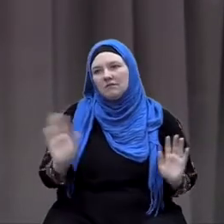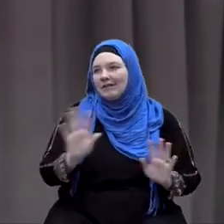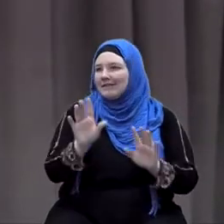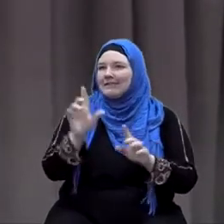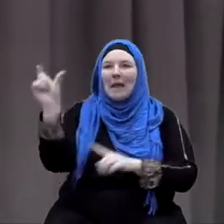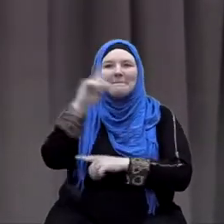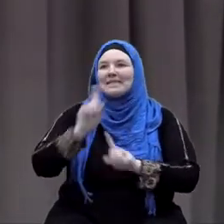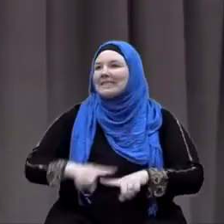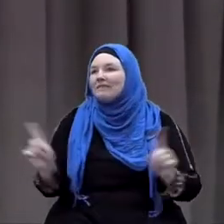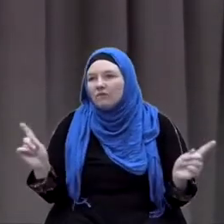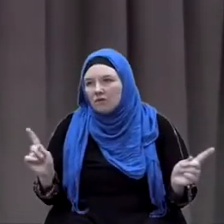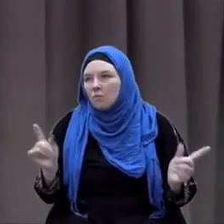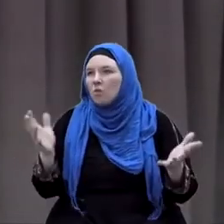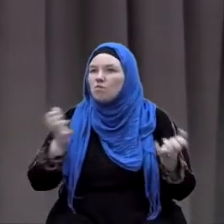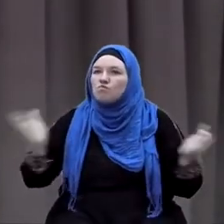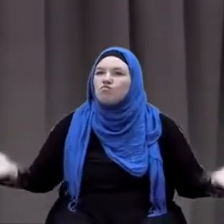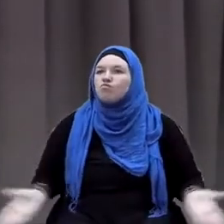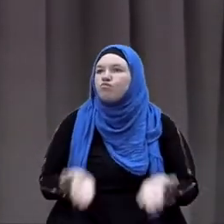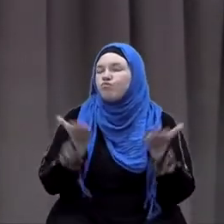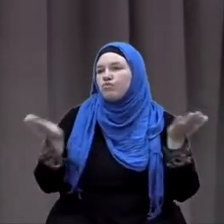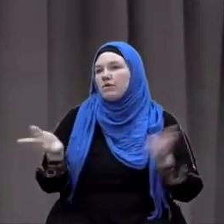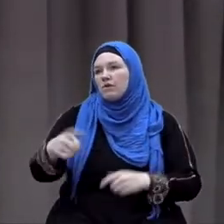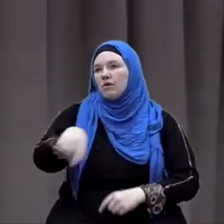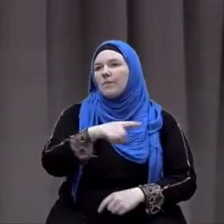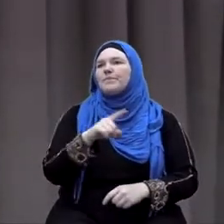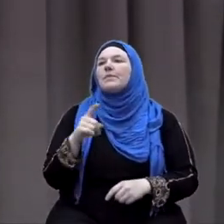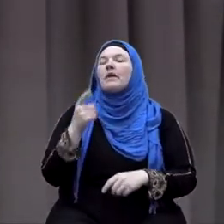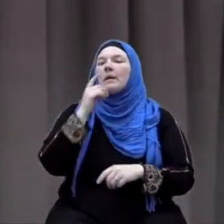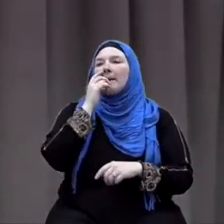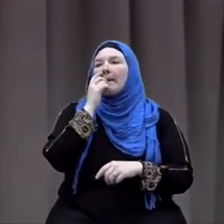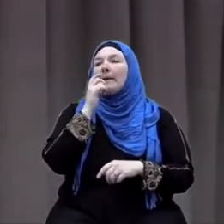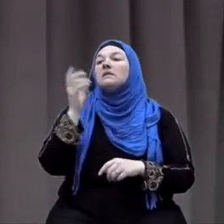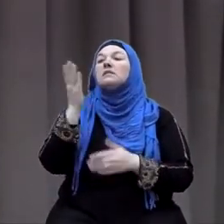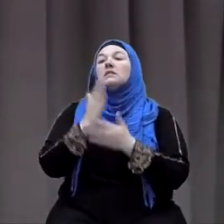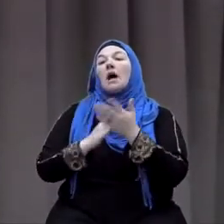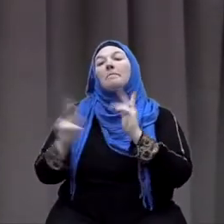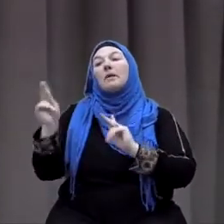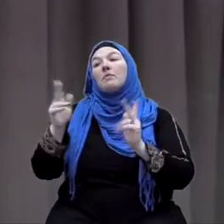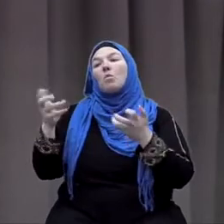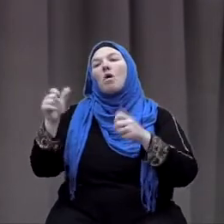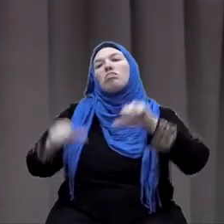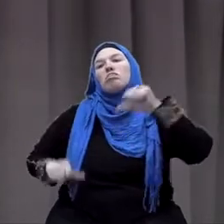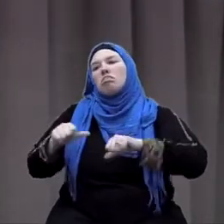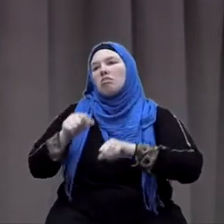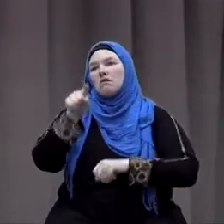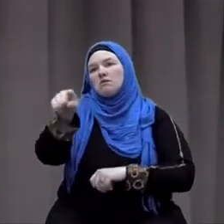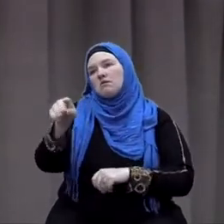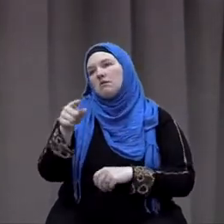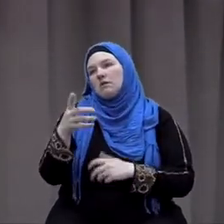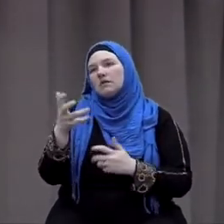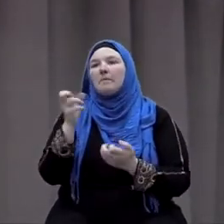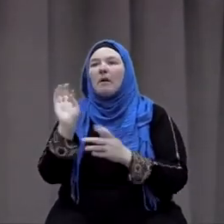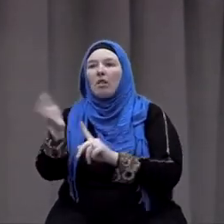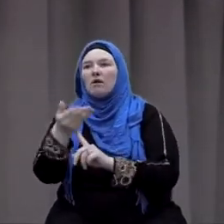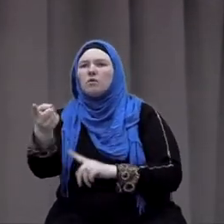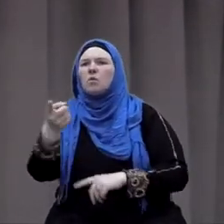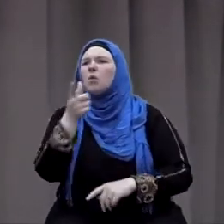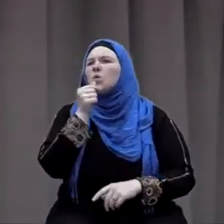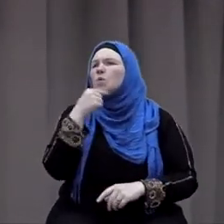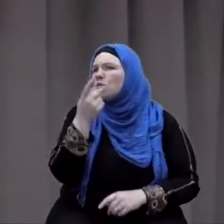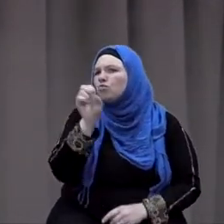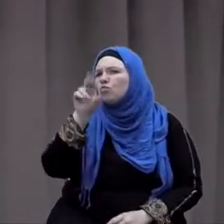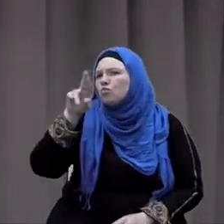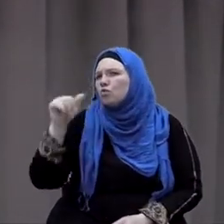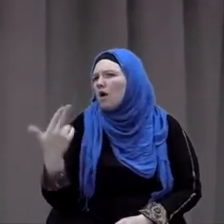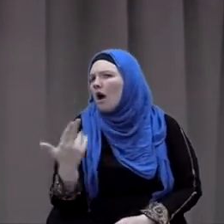suspicions about your deen, saying, who tells you that the sunnah is really part of the message? Who tells you?